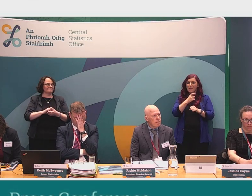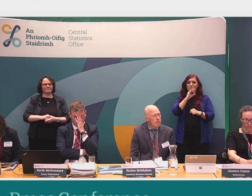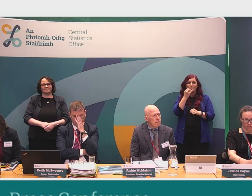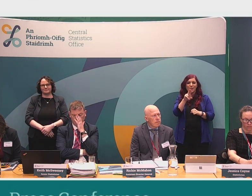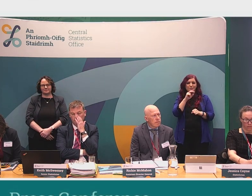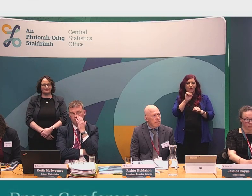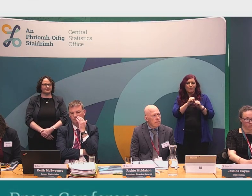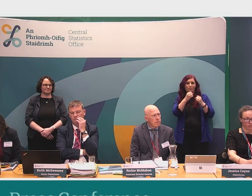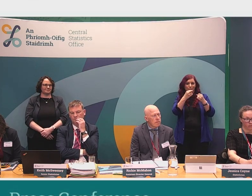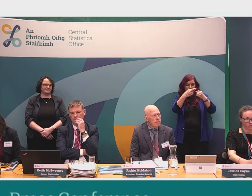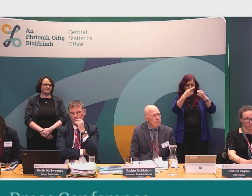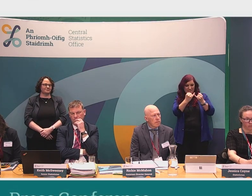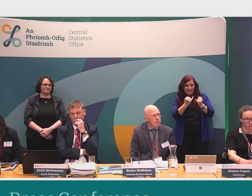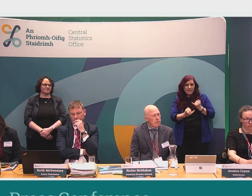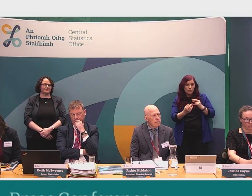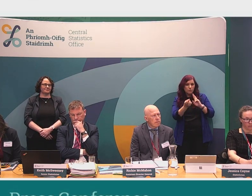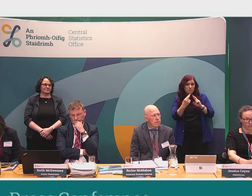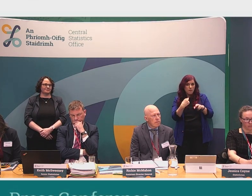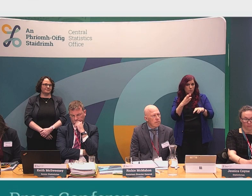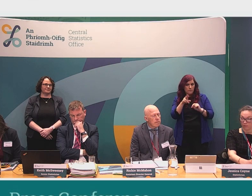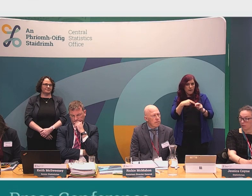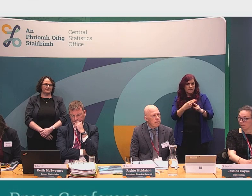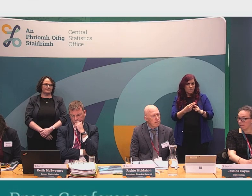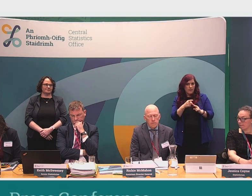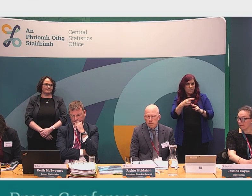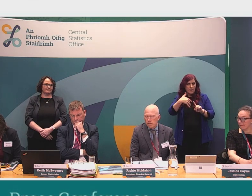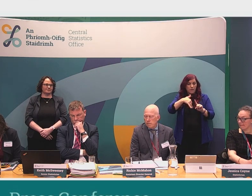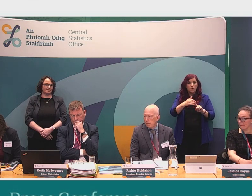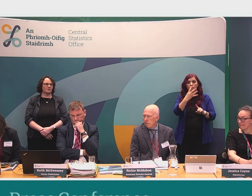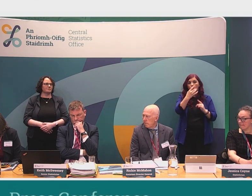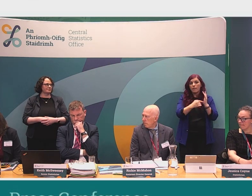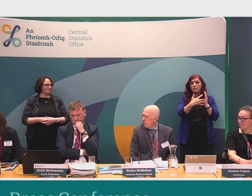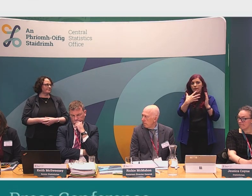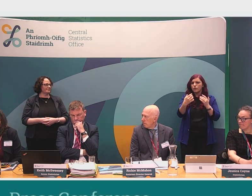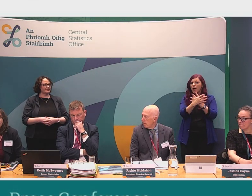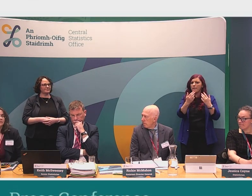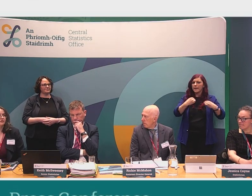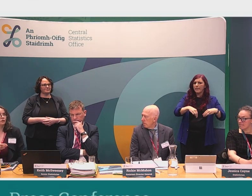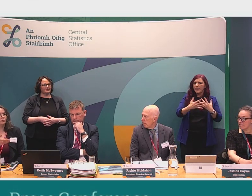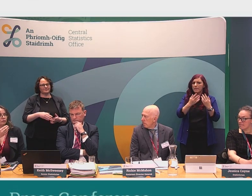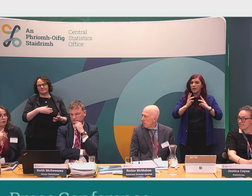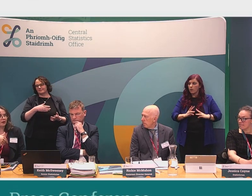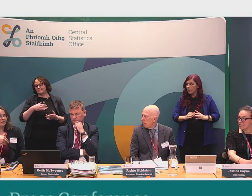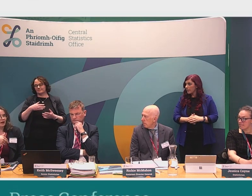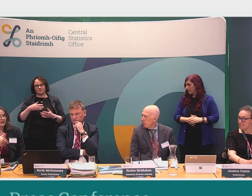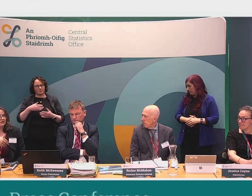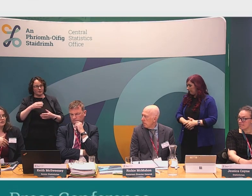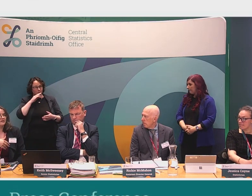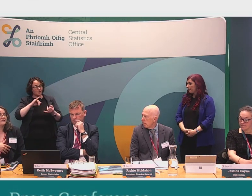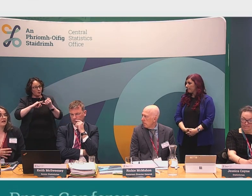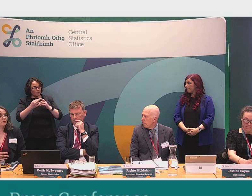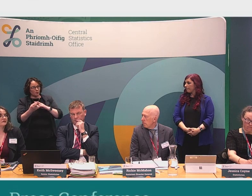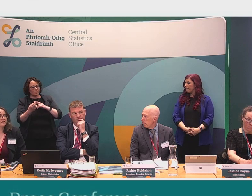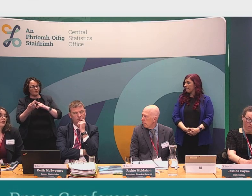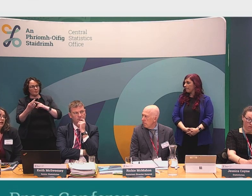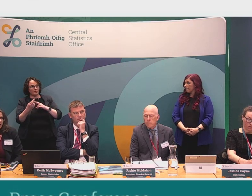of the respondents? Will we find that somewhere in the background notes, Helen? So in terms of who replied back in terms of the